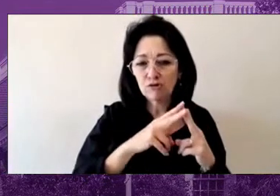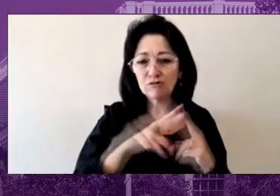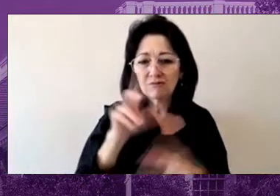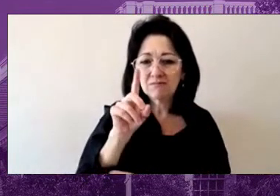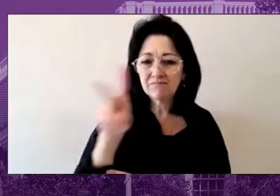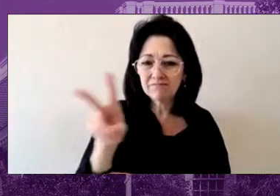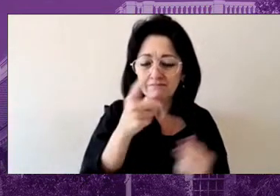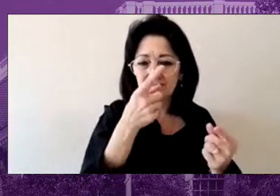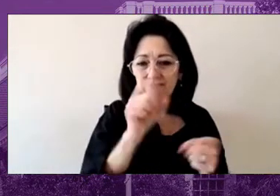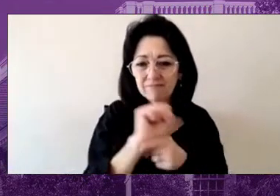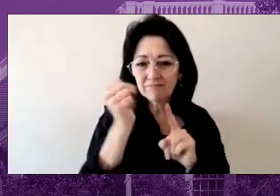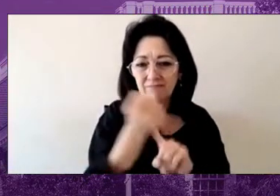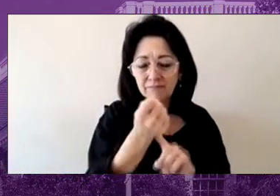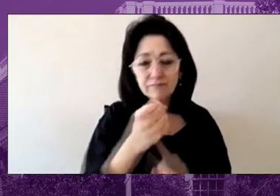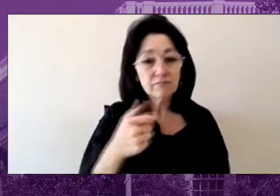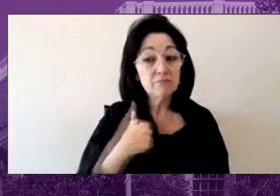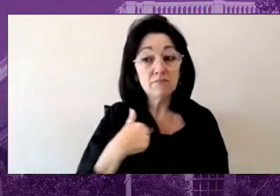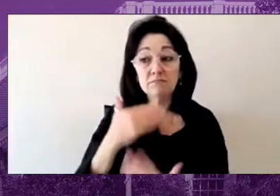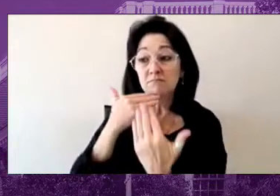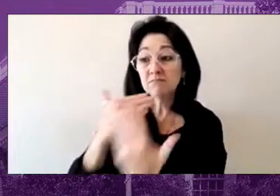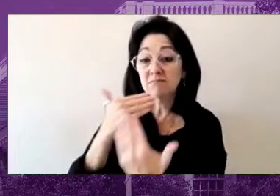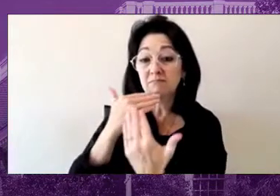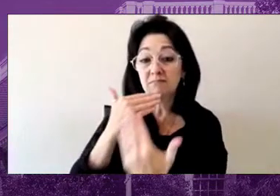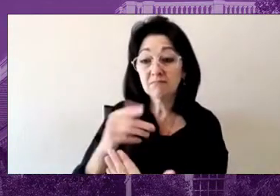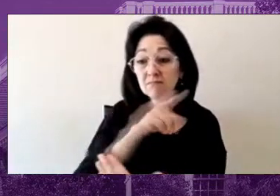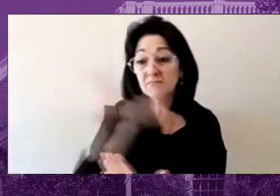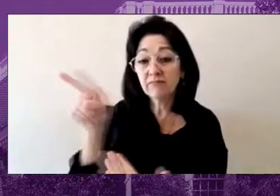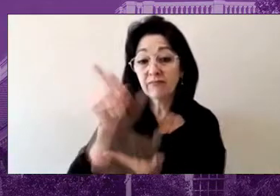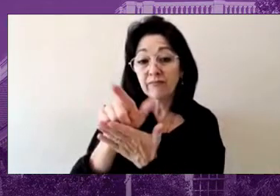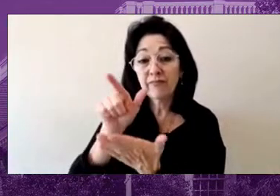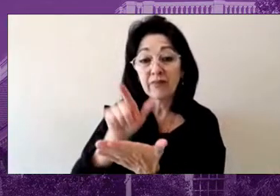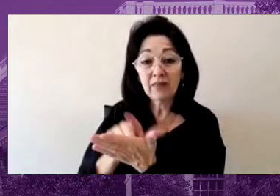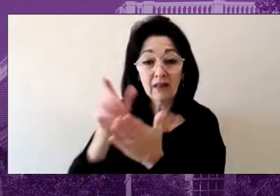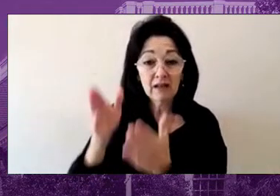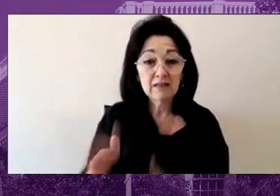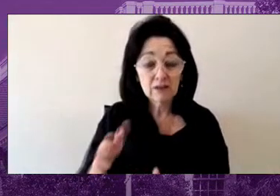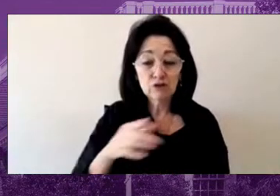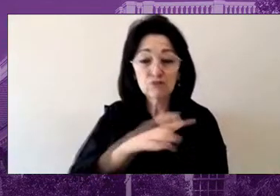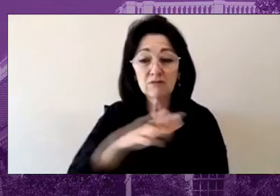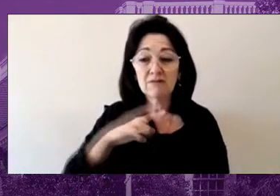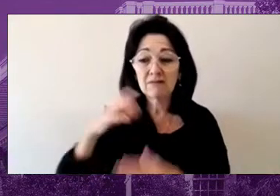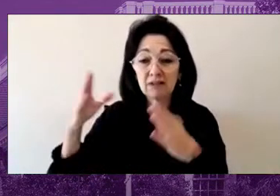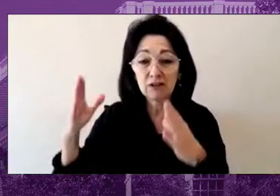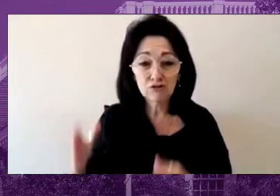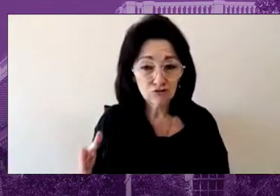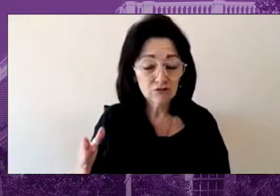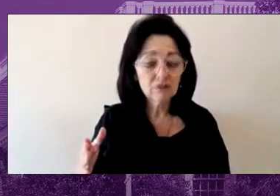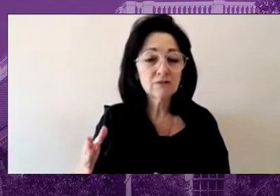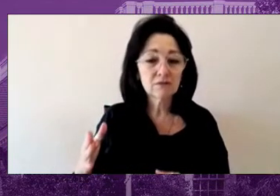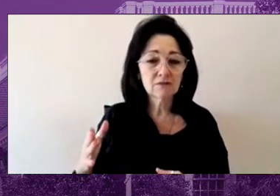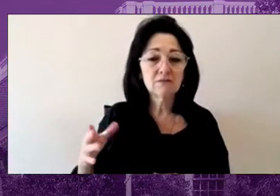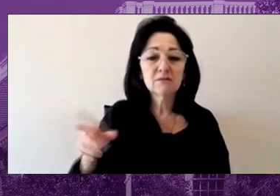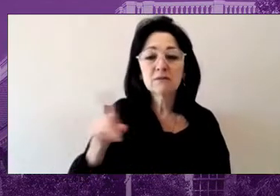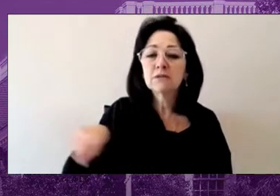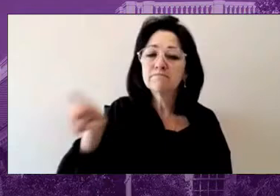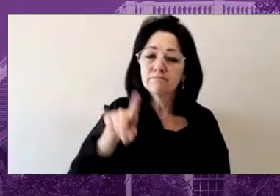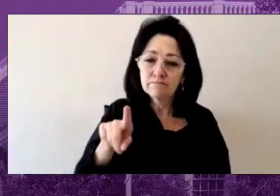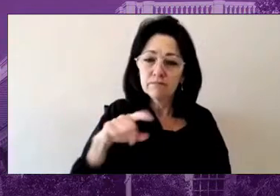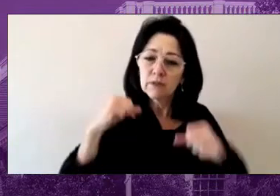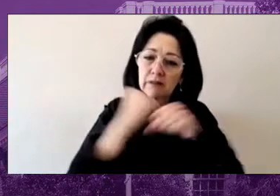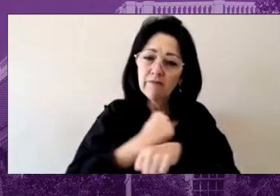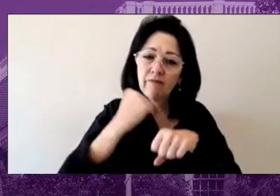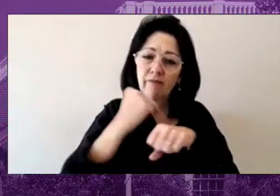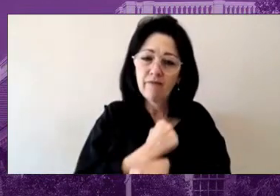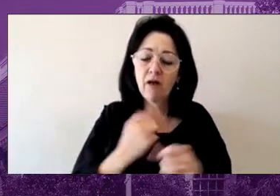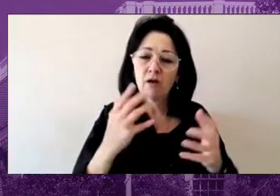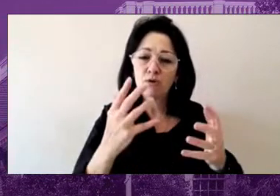and dedicated legislators who work each and every day to ensure that domestic violence is less likely to turn